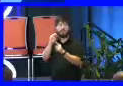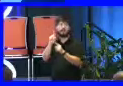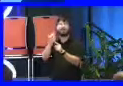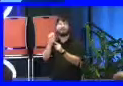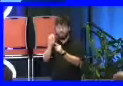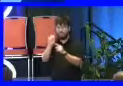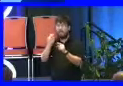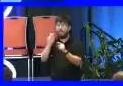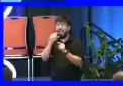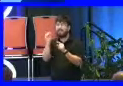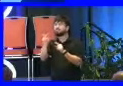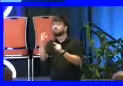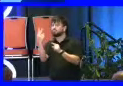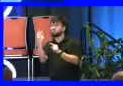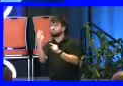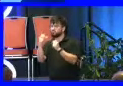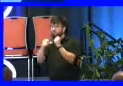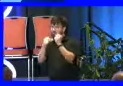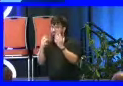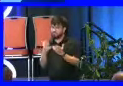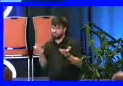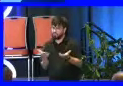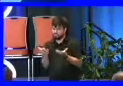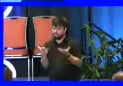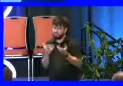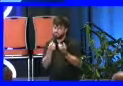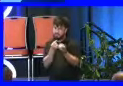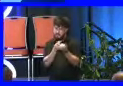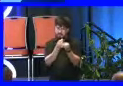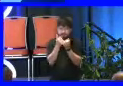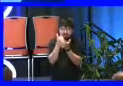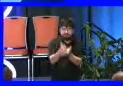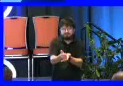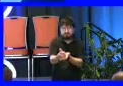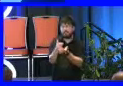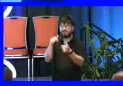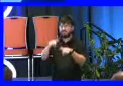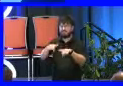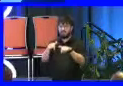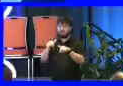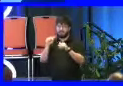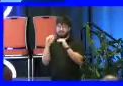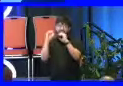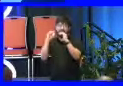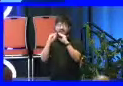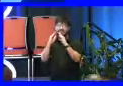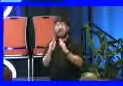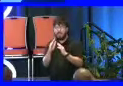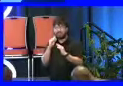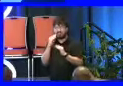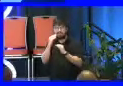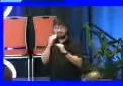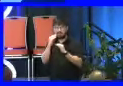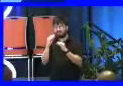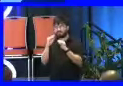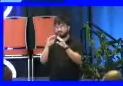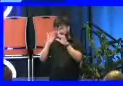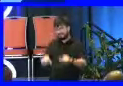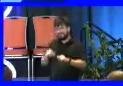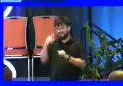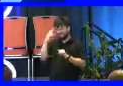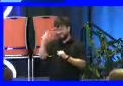other technical assistance or TA initiatives here at the convening, the Health and Housing Institute, which the National Academy for State Health Policy